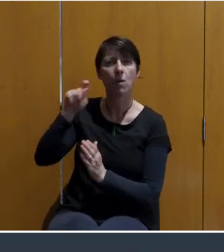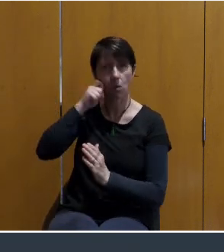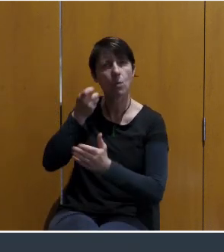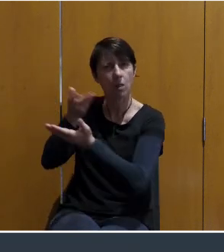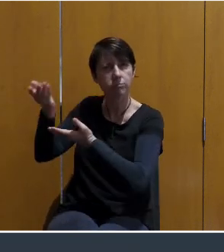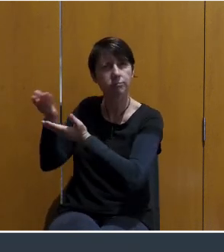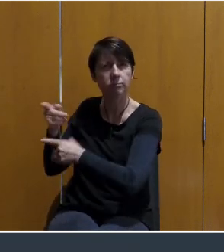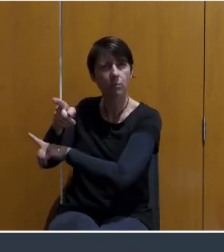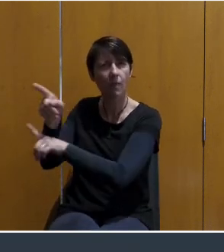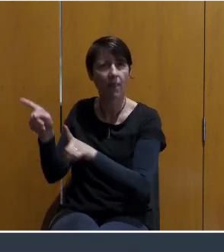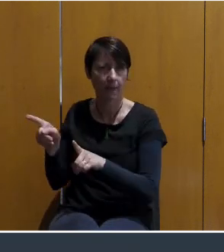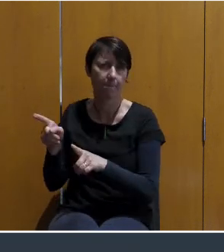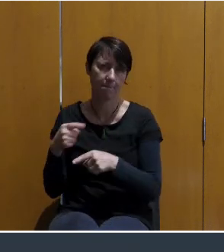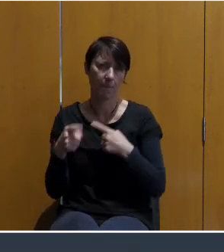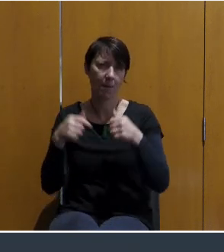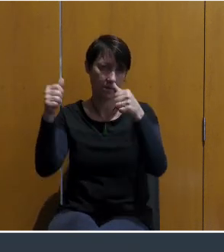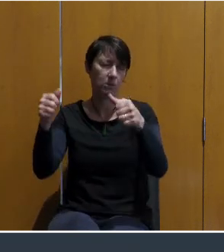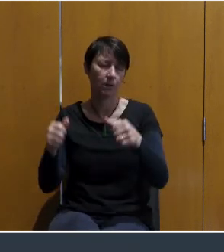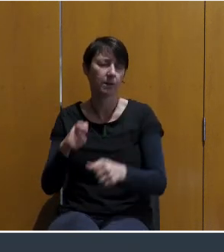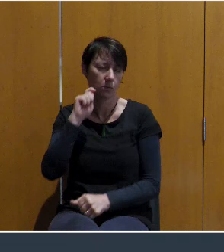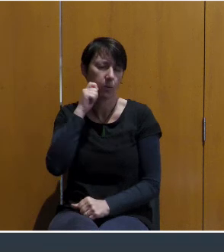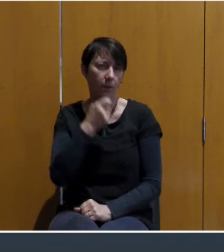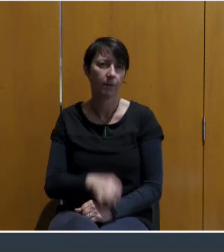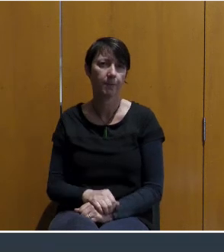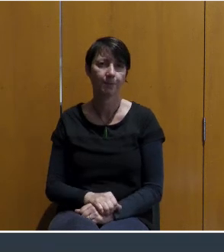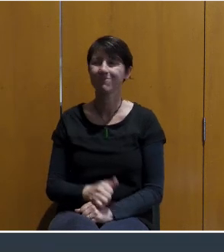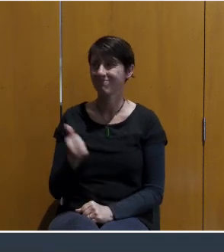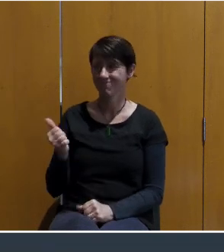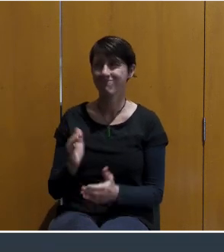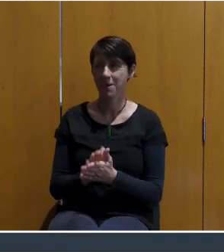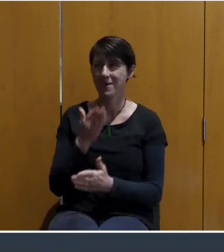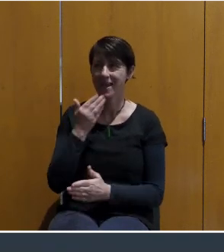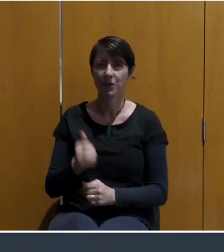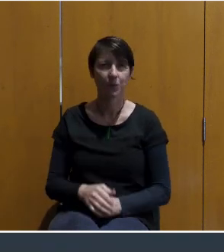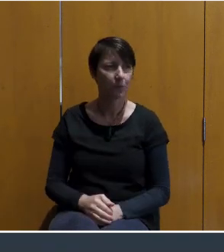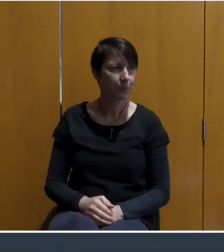Thanks. Yeah, happy with that. And should we say review and implement?